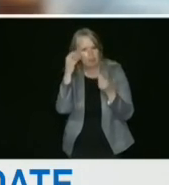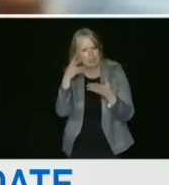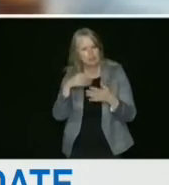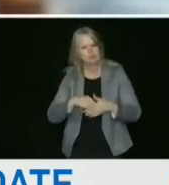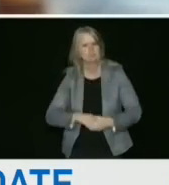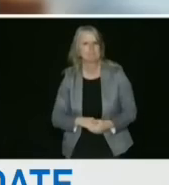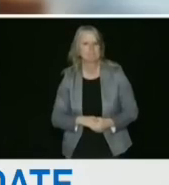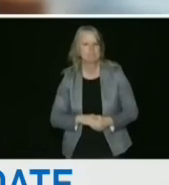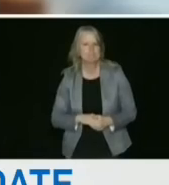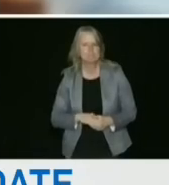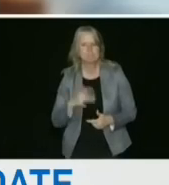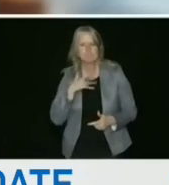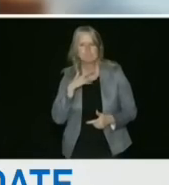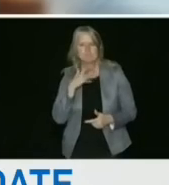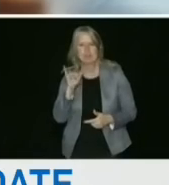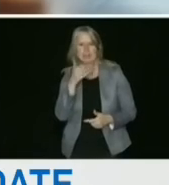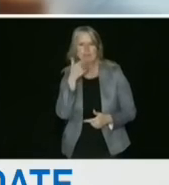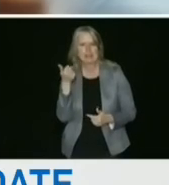Perhaps that's the best way